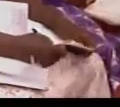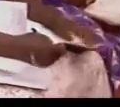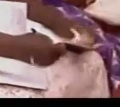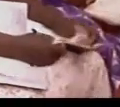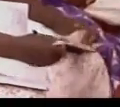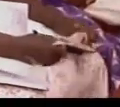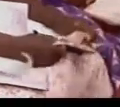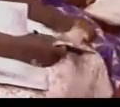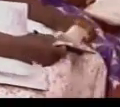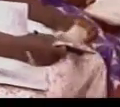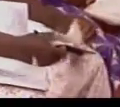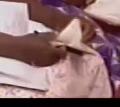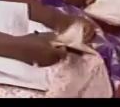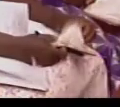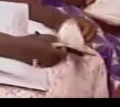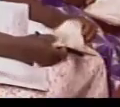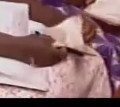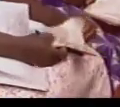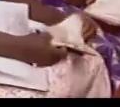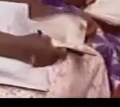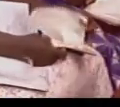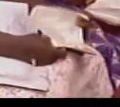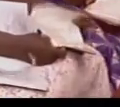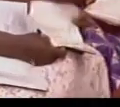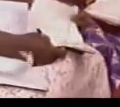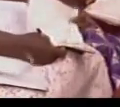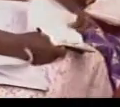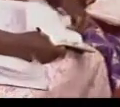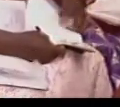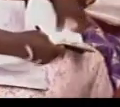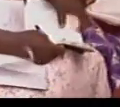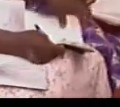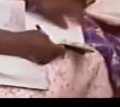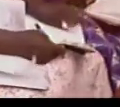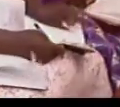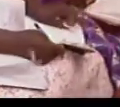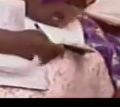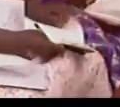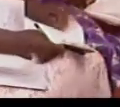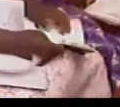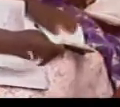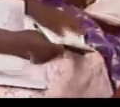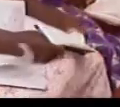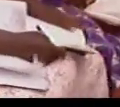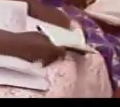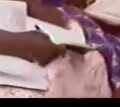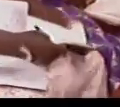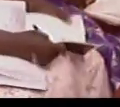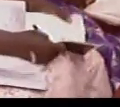Do all things how? Without murmuring and disputing.